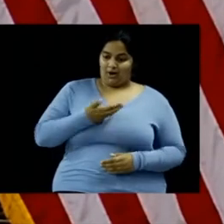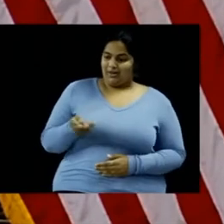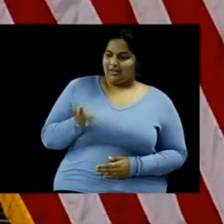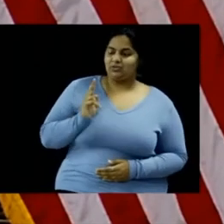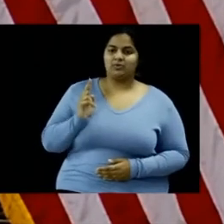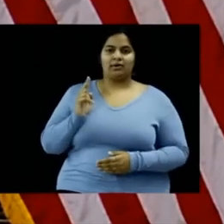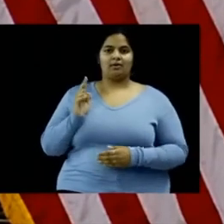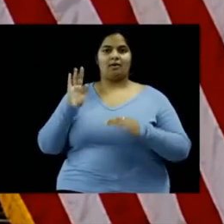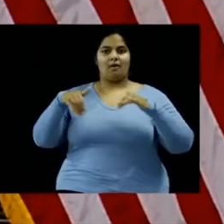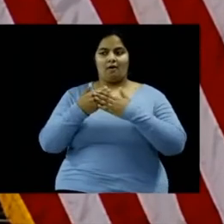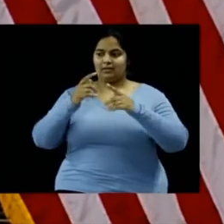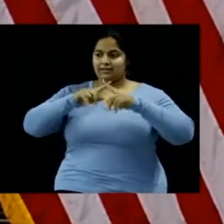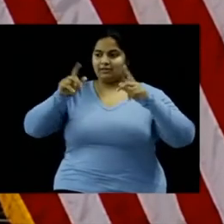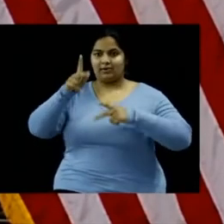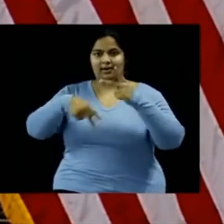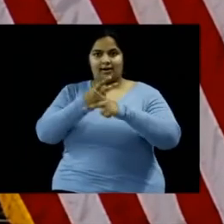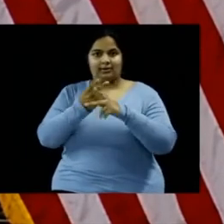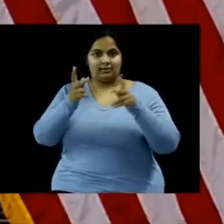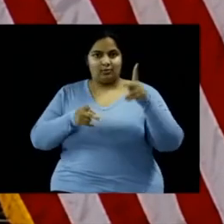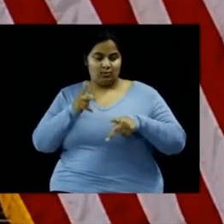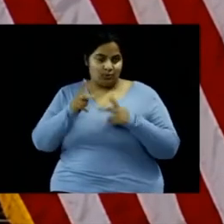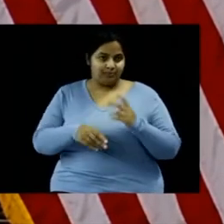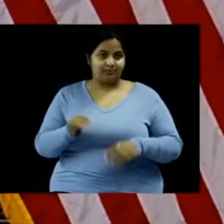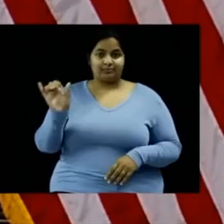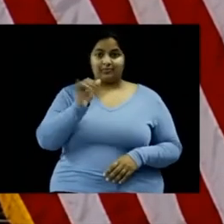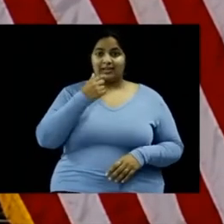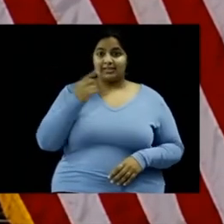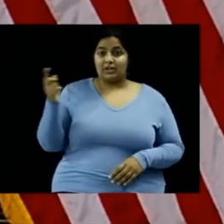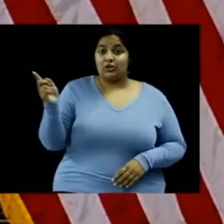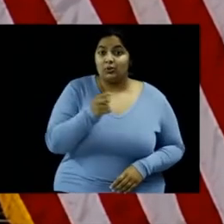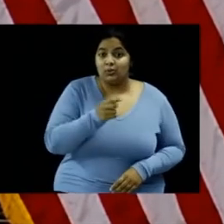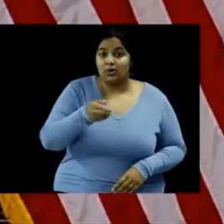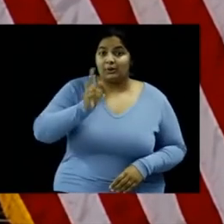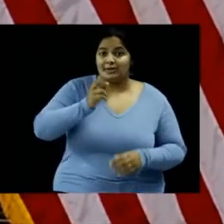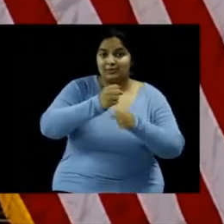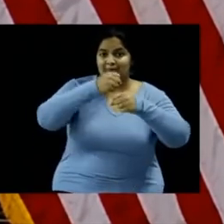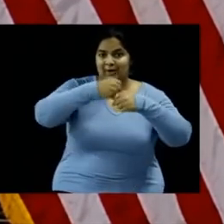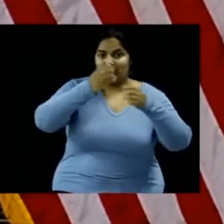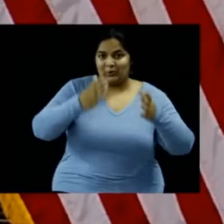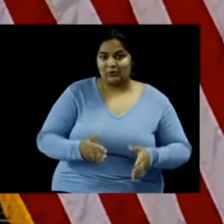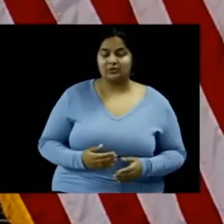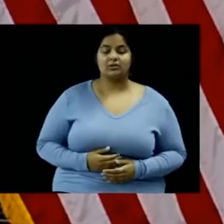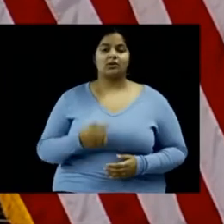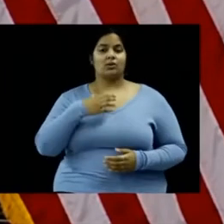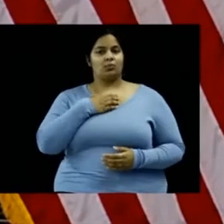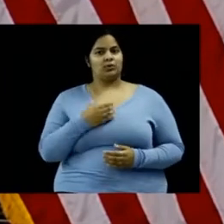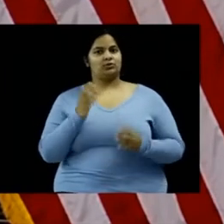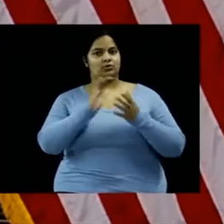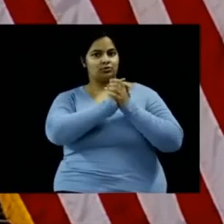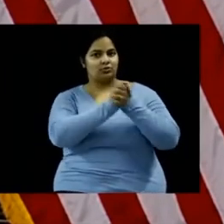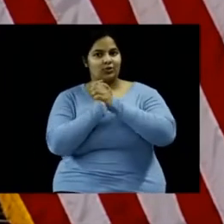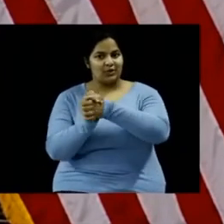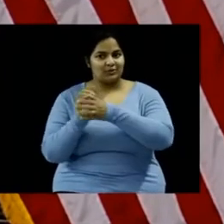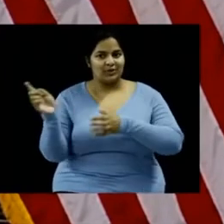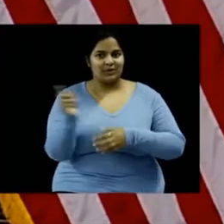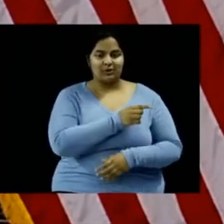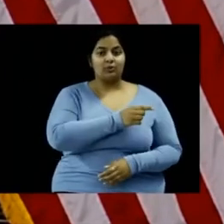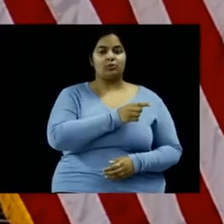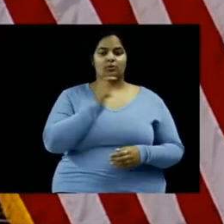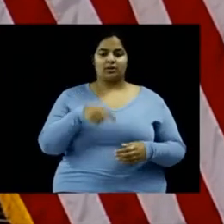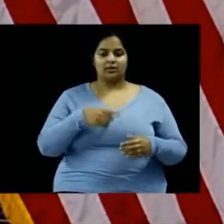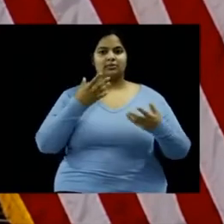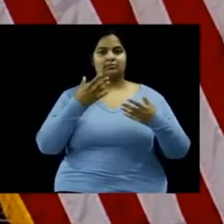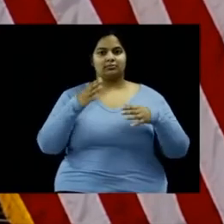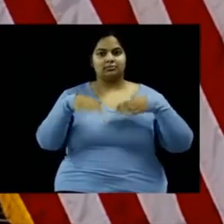from all walks of life. As I said, you are history makers. I wish to congratulate you as you take this walk,